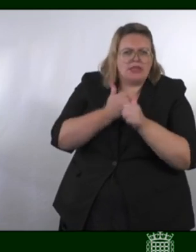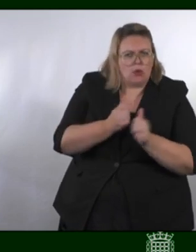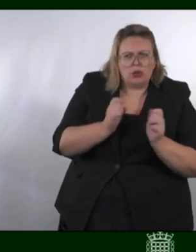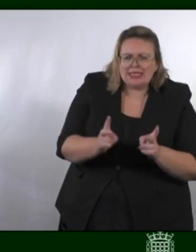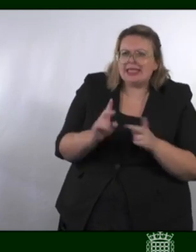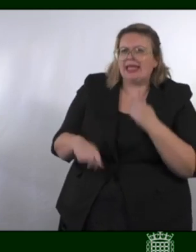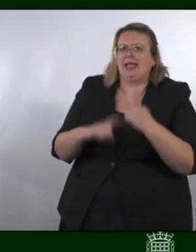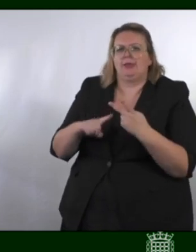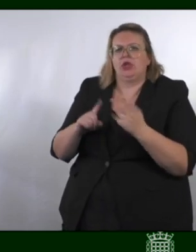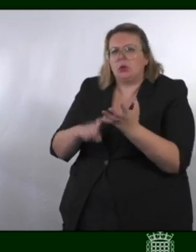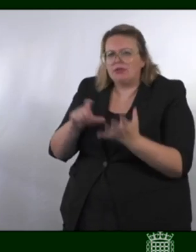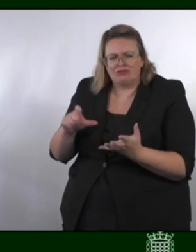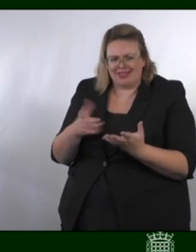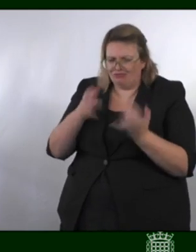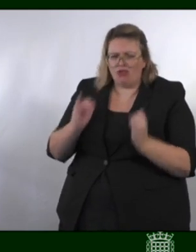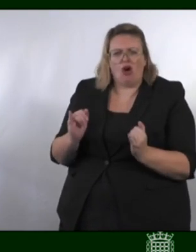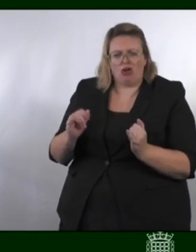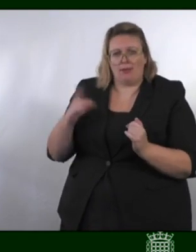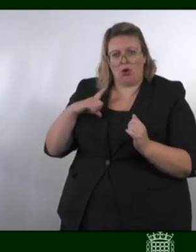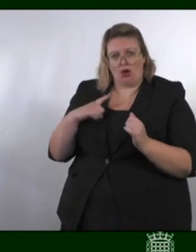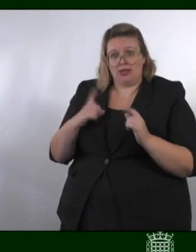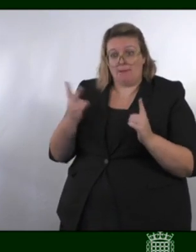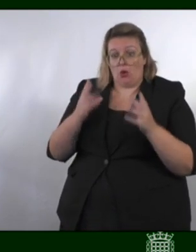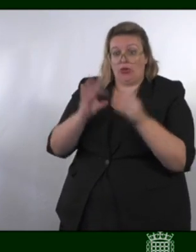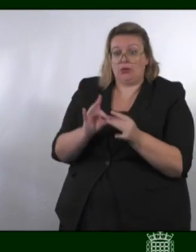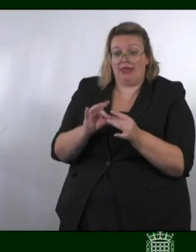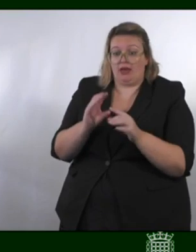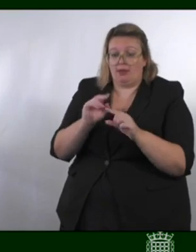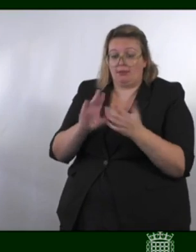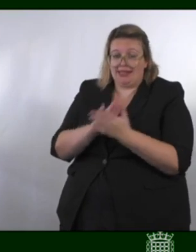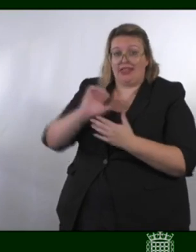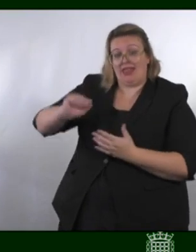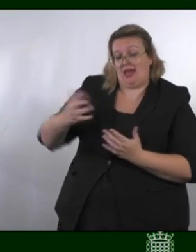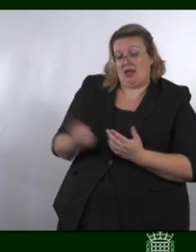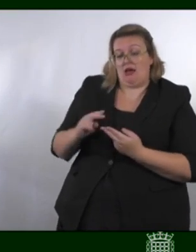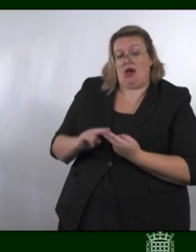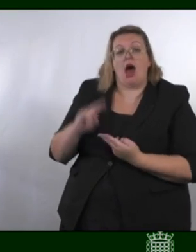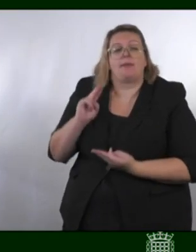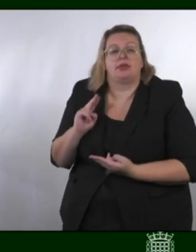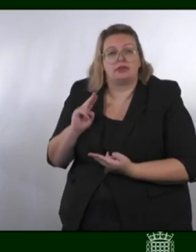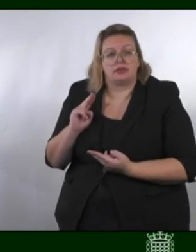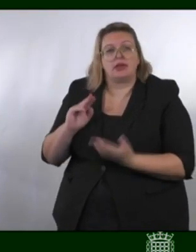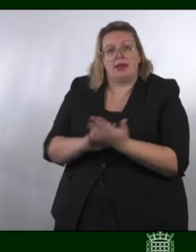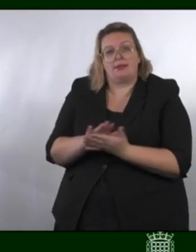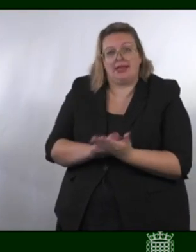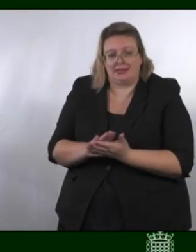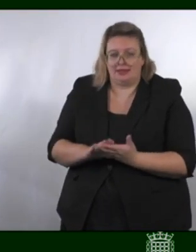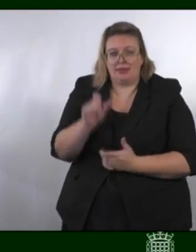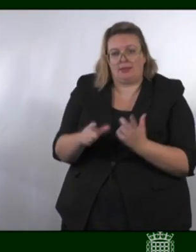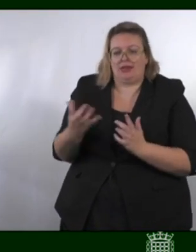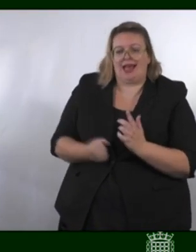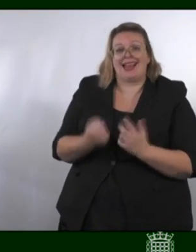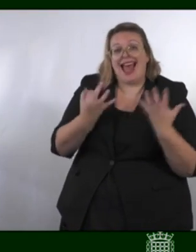and universal credit, because that lifts, they work in tandem, and that lifts people's incomes to 80%, in some